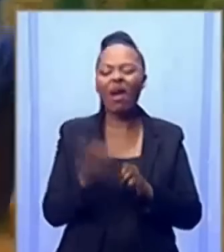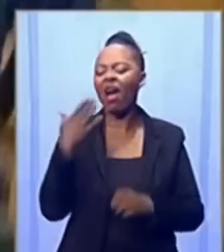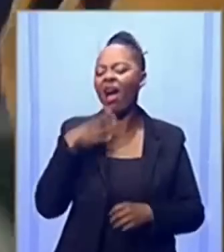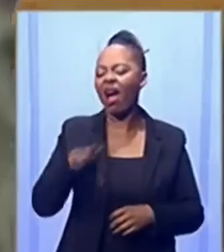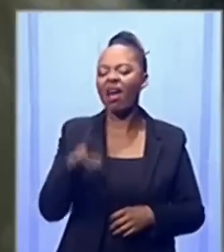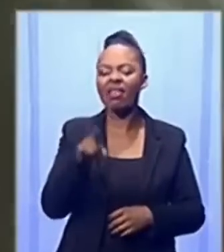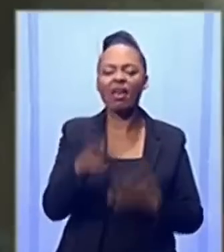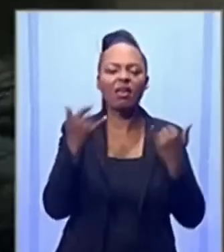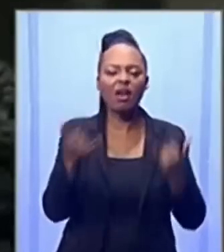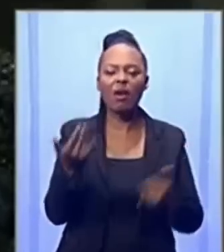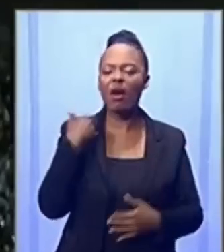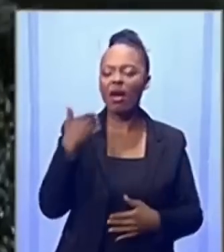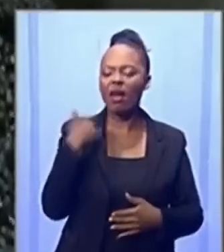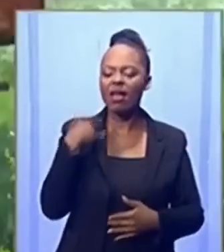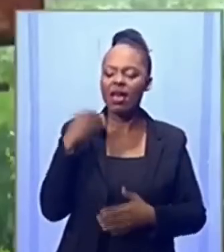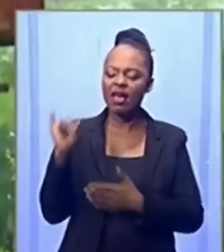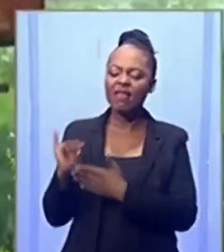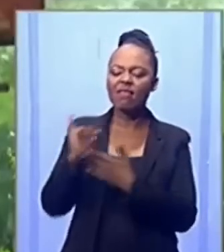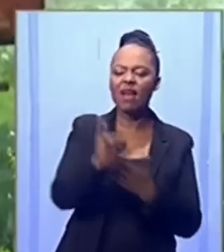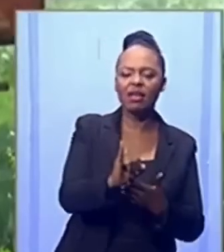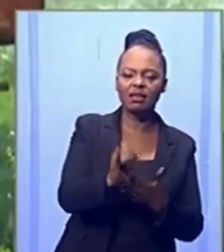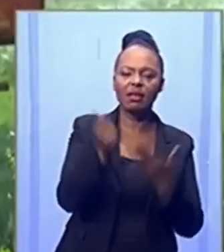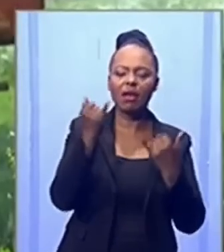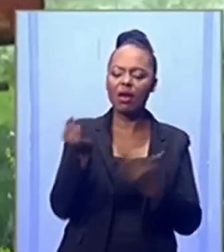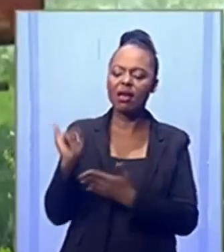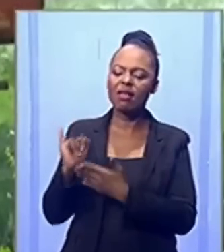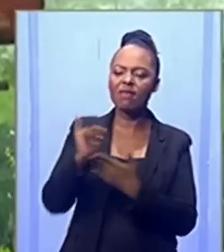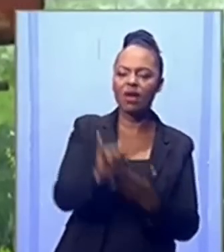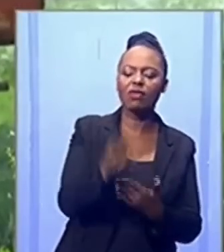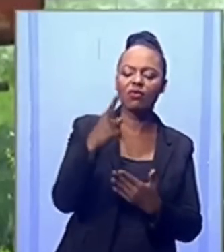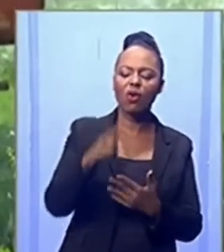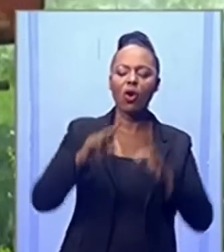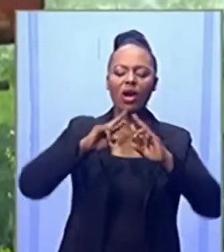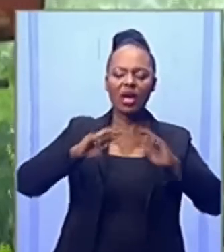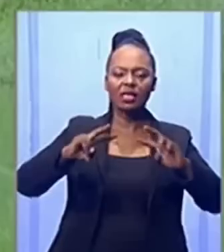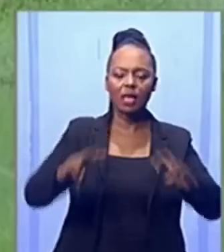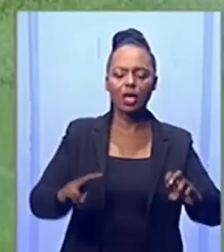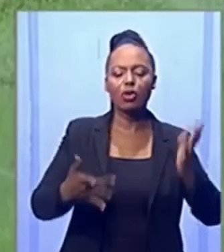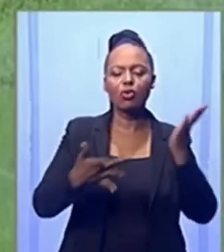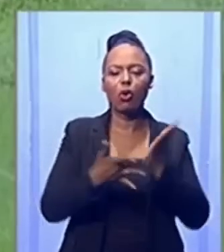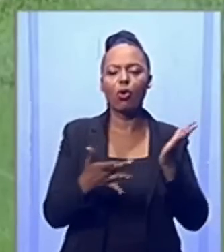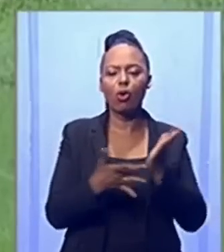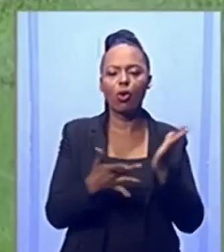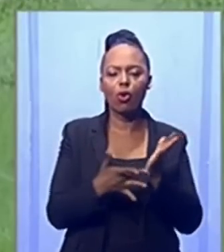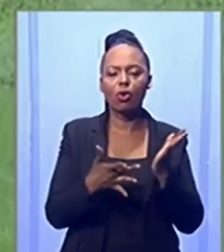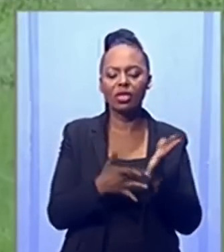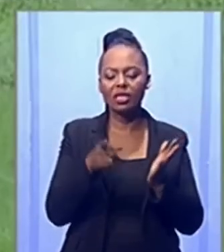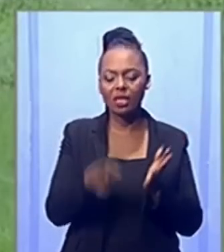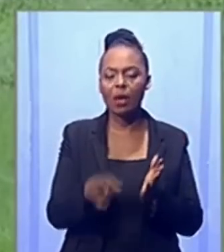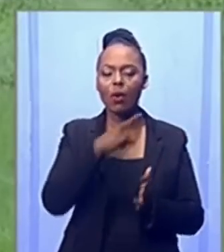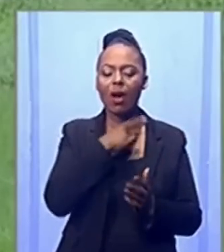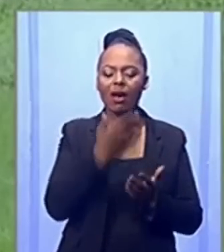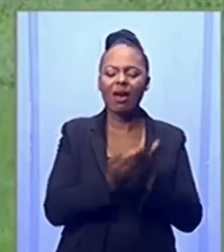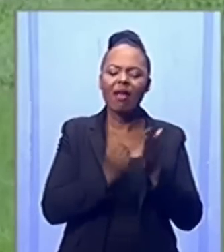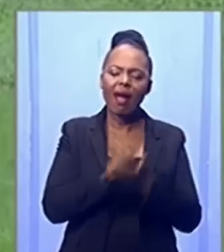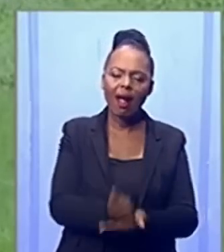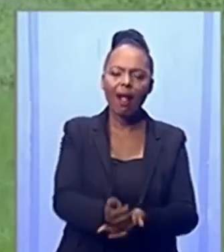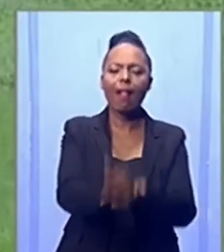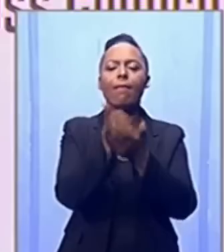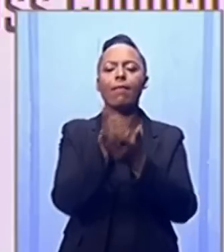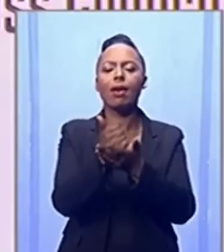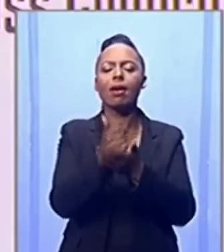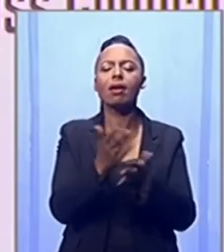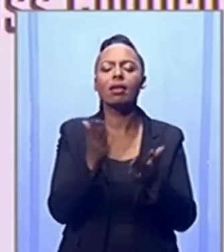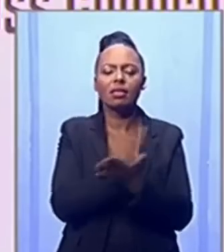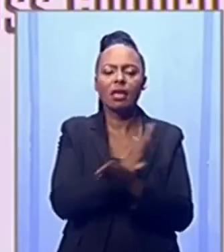ba investile mo dinyakišišo di-research mo technologying e le gore e ka kgona go thuša tsona